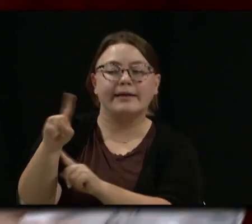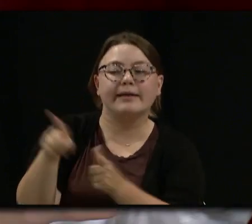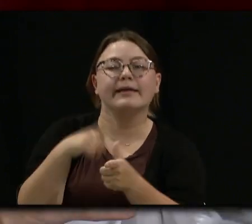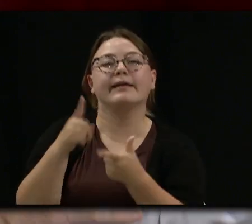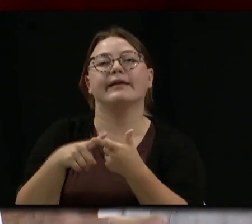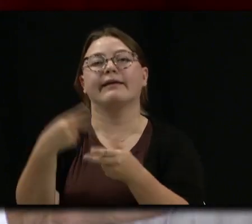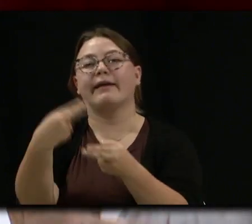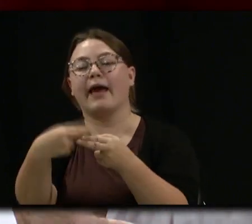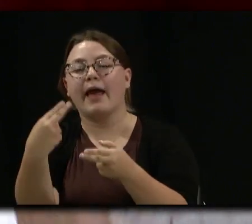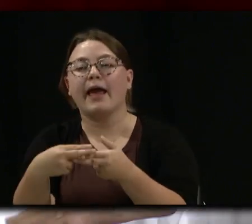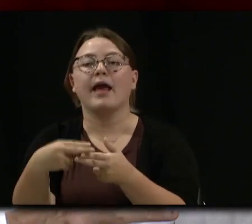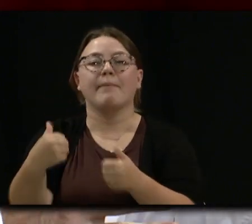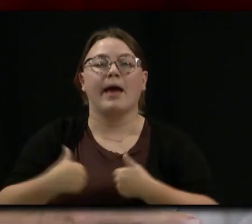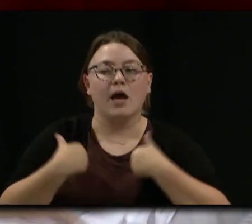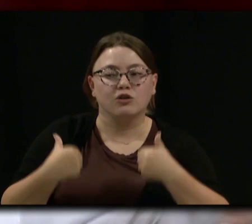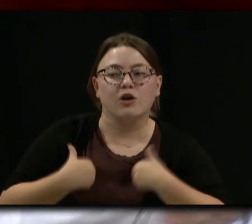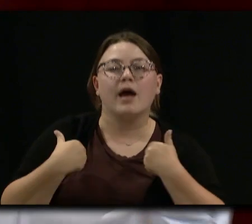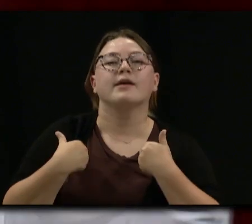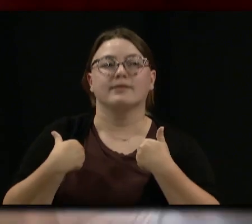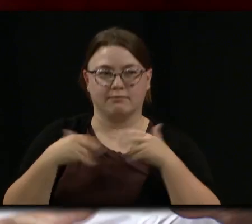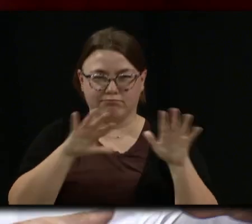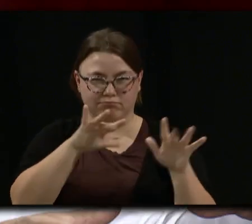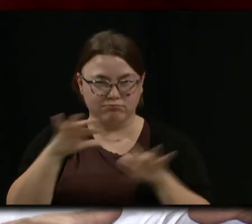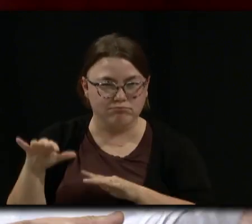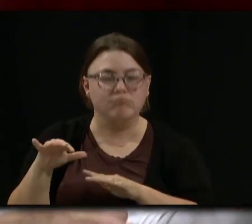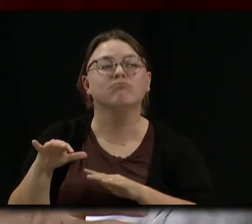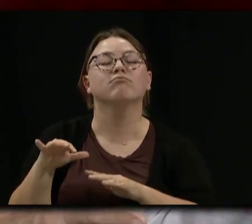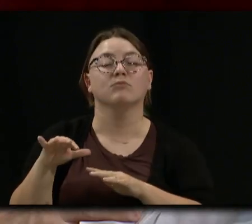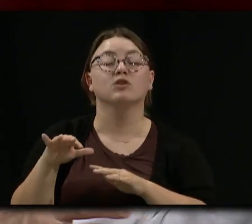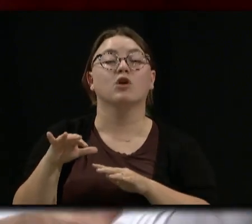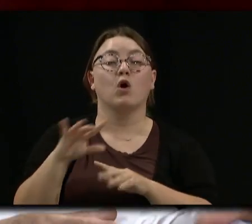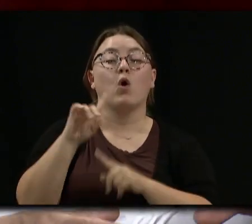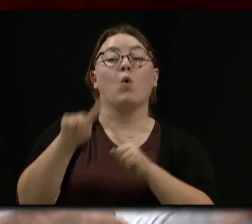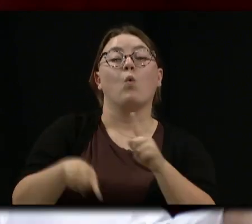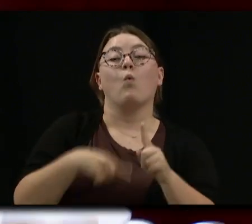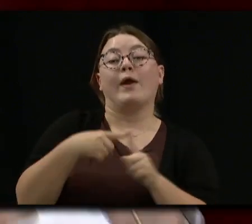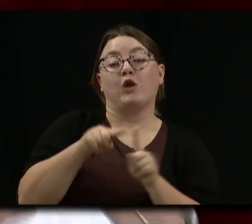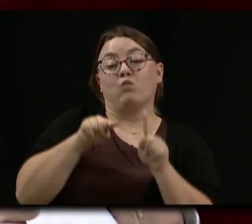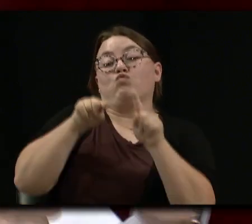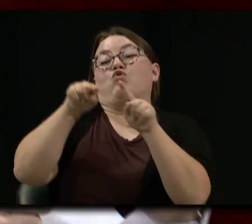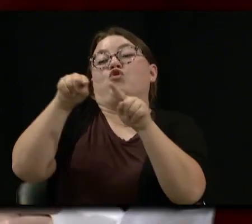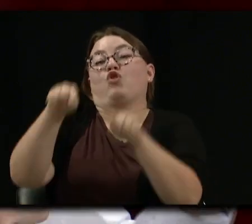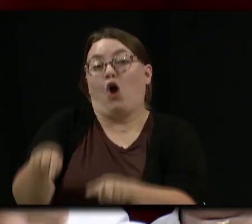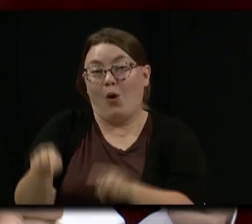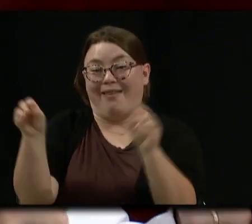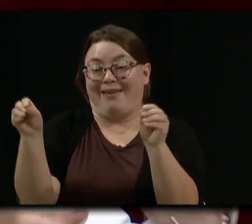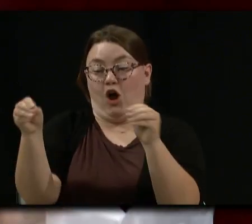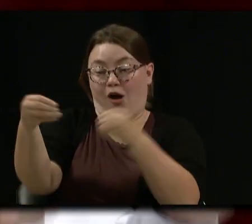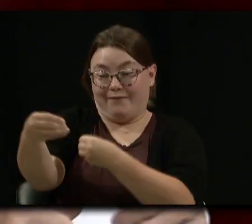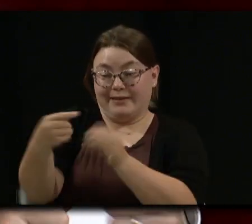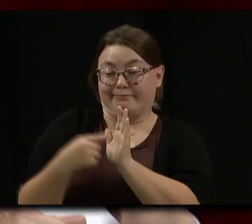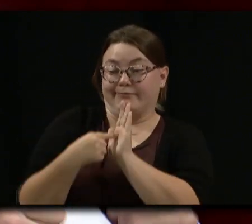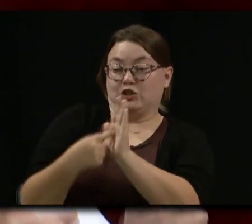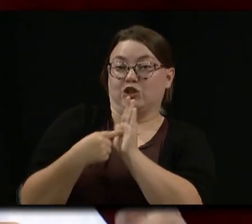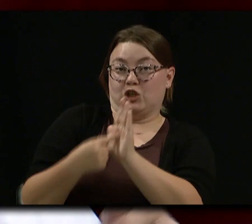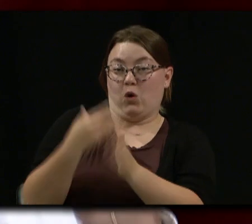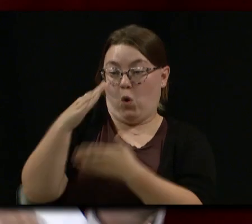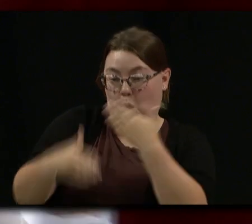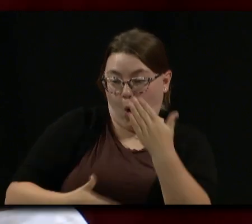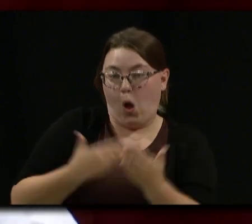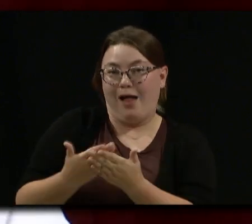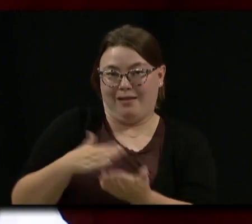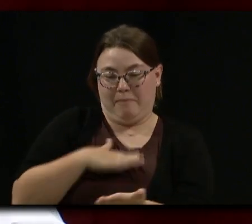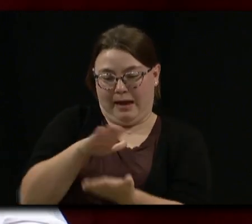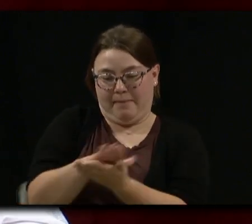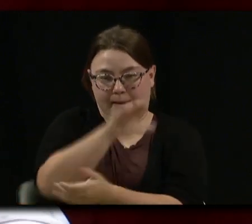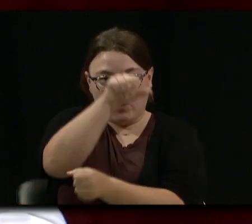it's a vote that will count as soon as you come down to the Board of Elections and confirm that, oh yes, I am a valid voter. Here's the proper ID that I